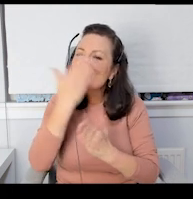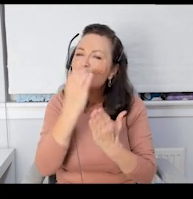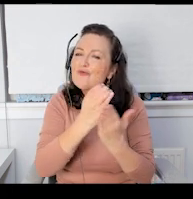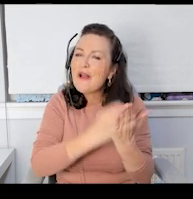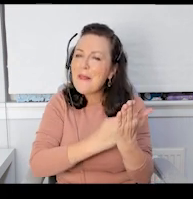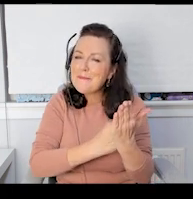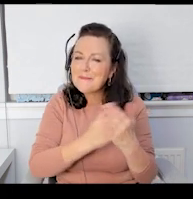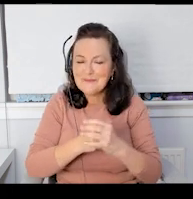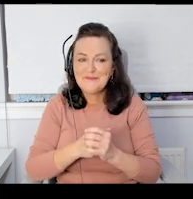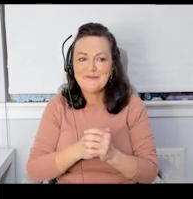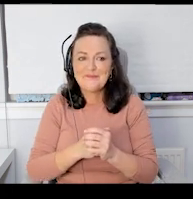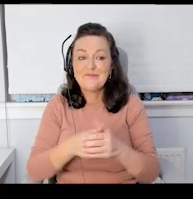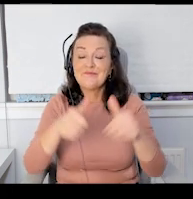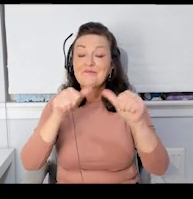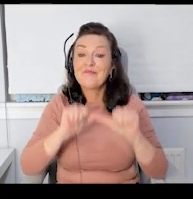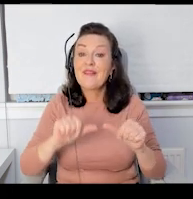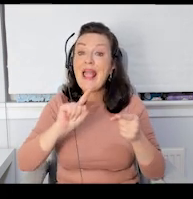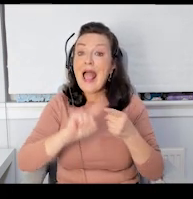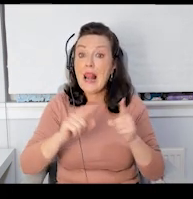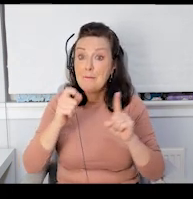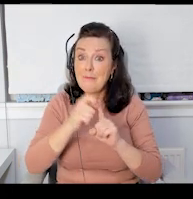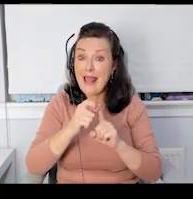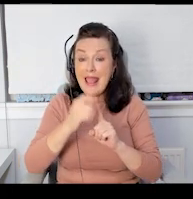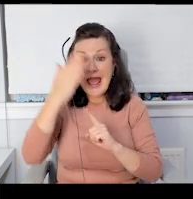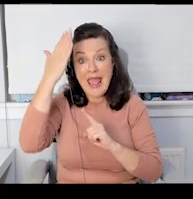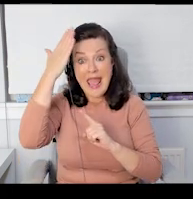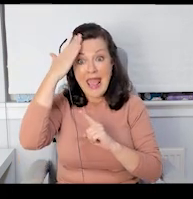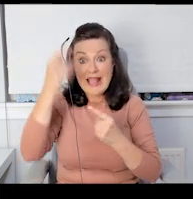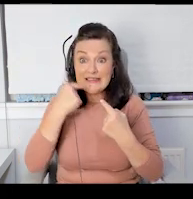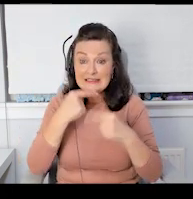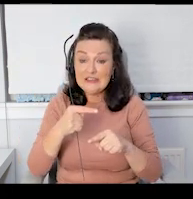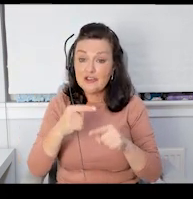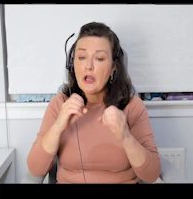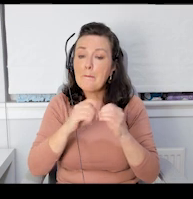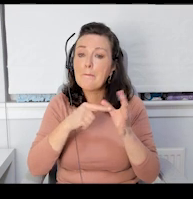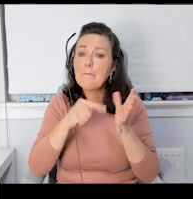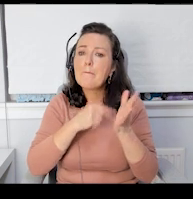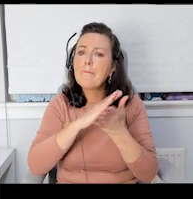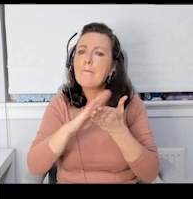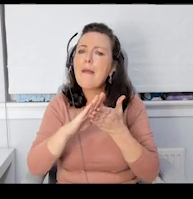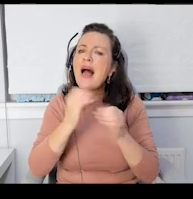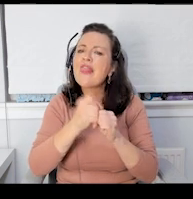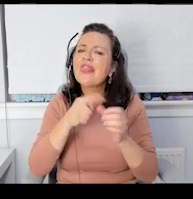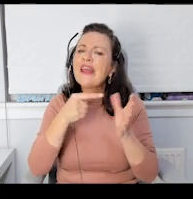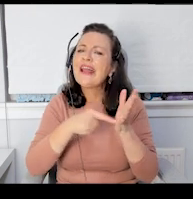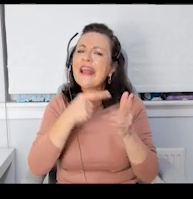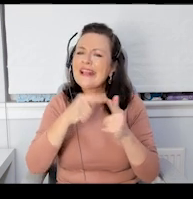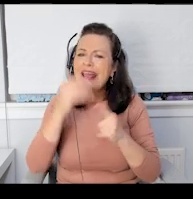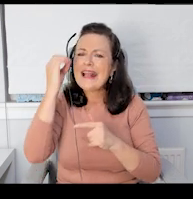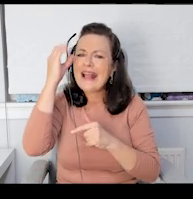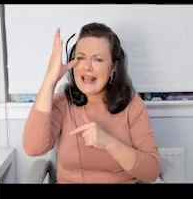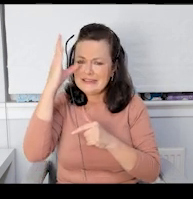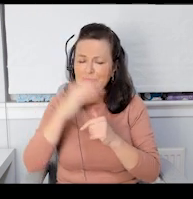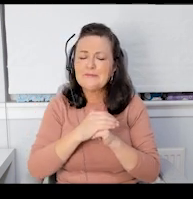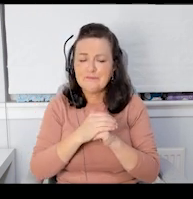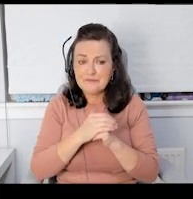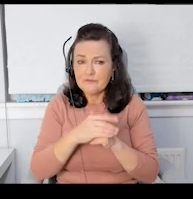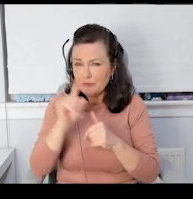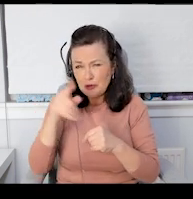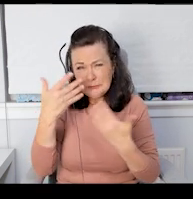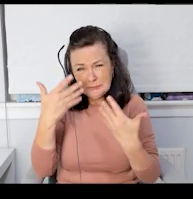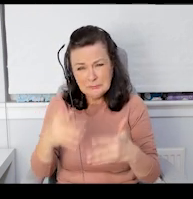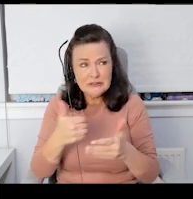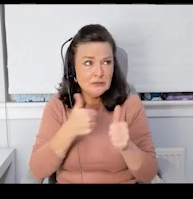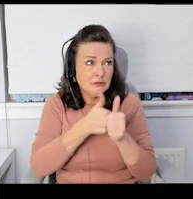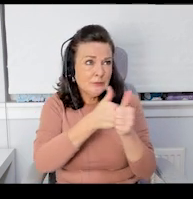curriculum. Eileen Paxton is the head teacher at Bathgate Academy, who was previously at Inveralmond High School and also supported